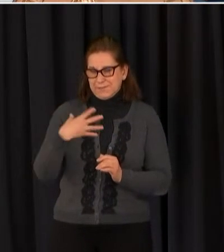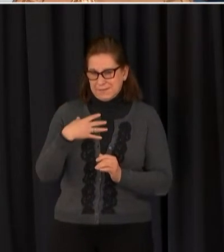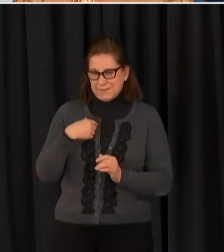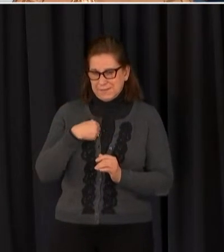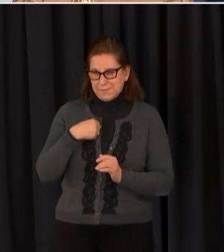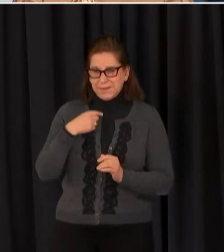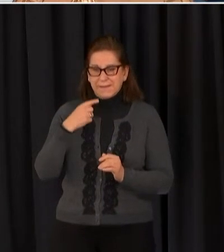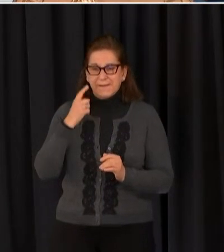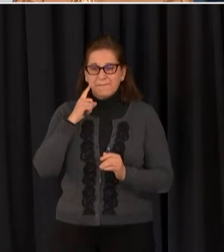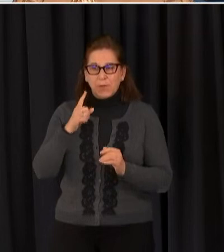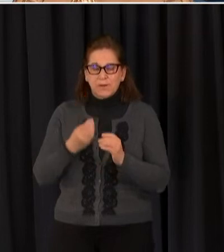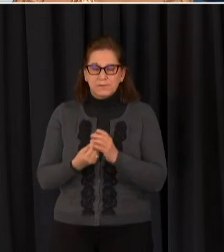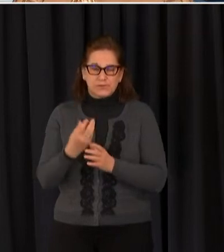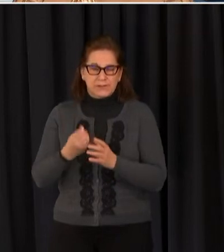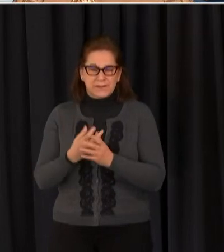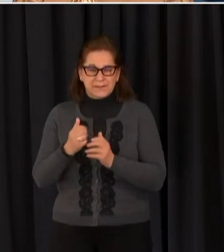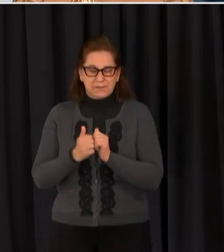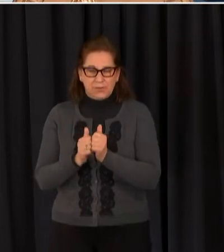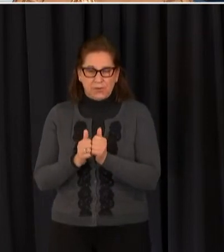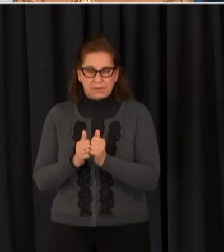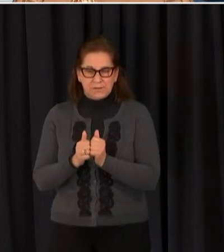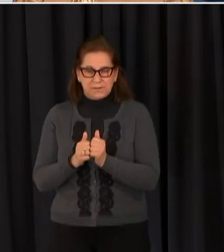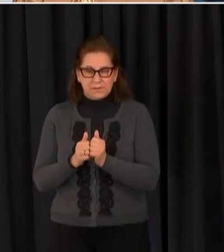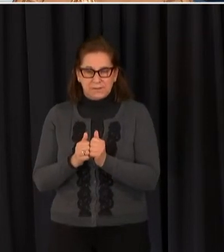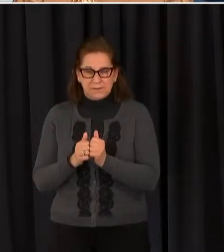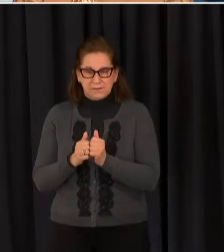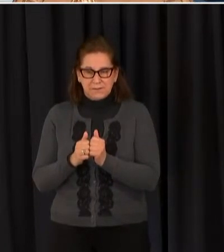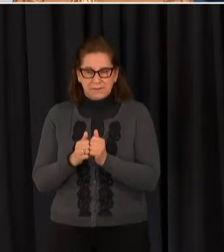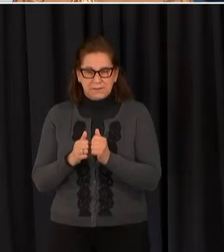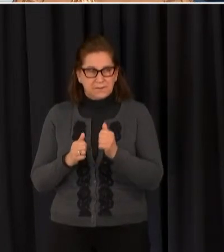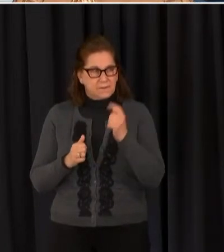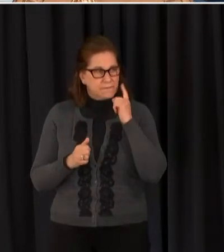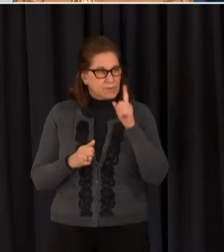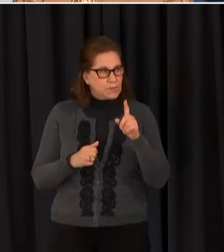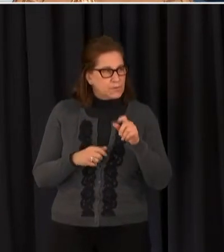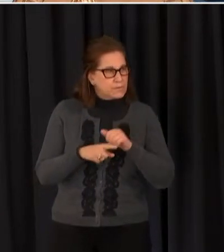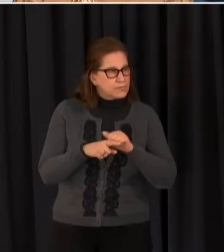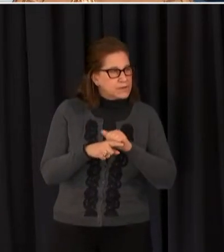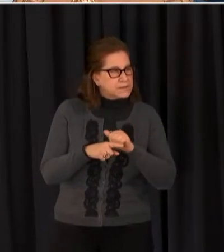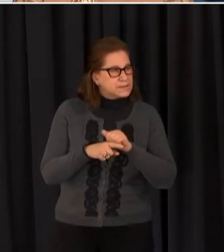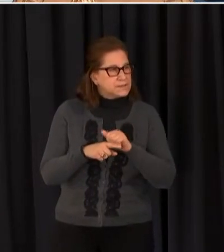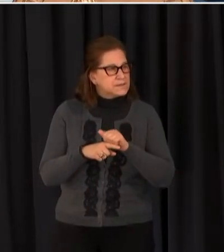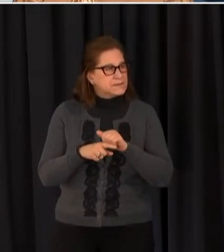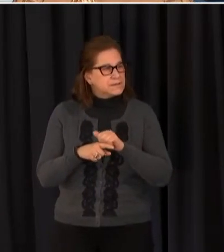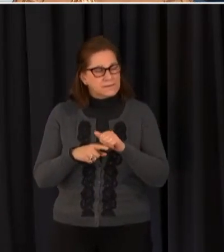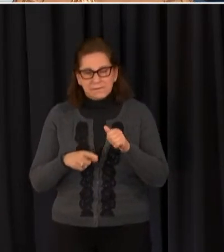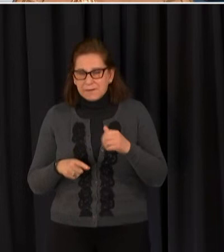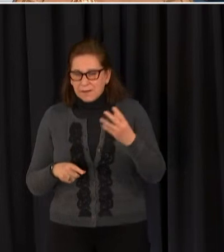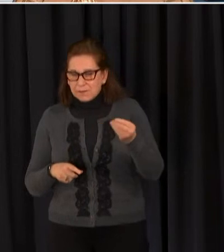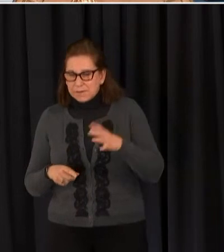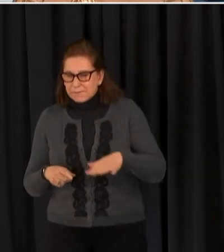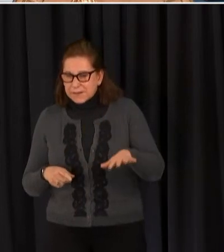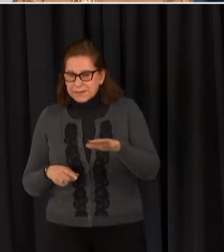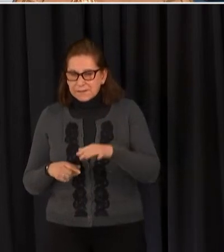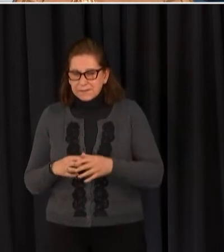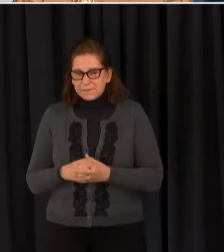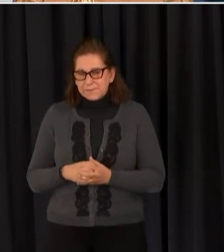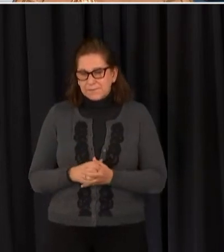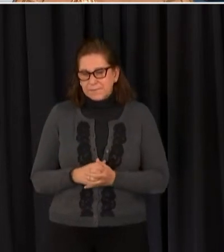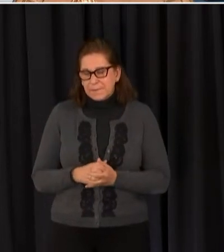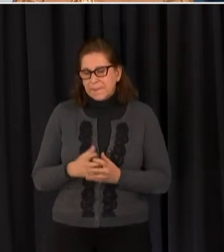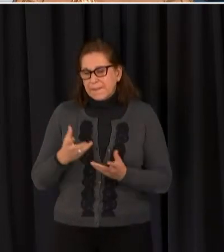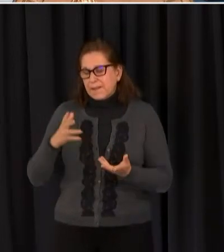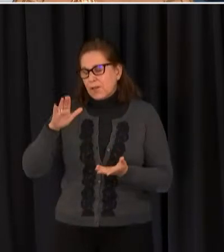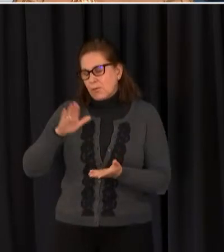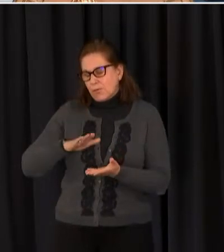for spring sports, drills, and practices. Low to moderate contact sports may occur on a casual basis on our